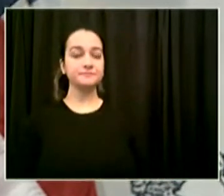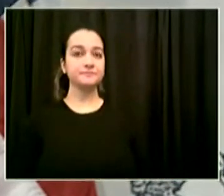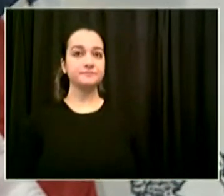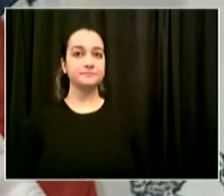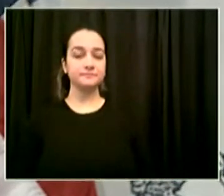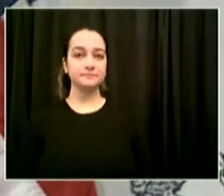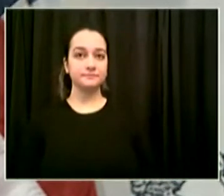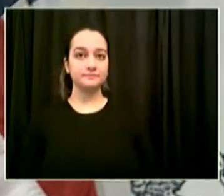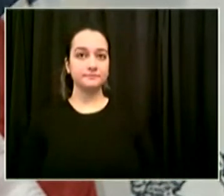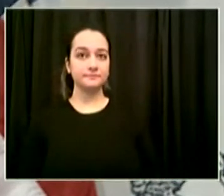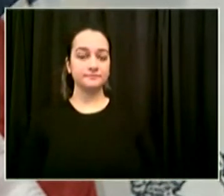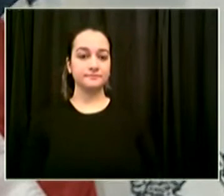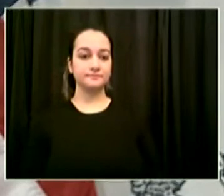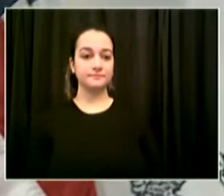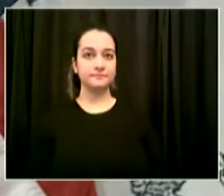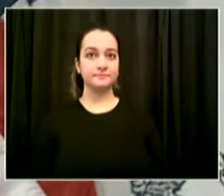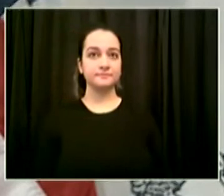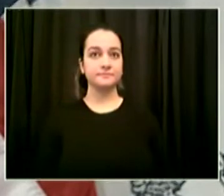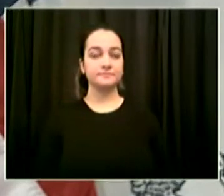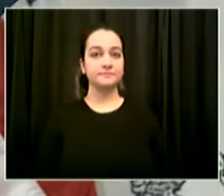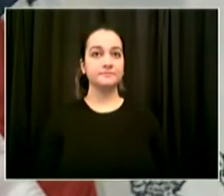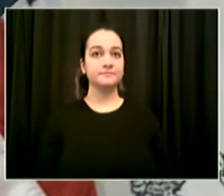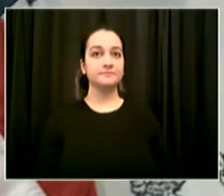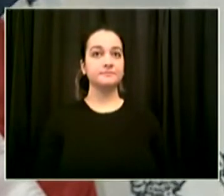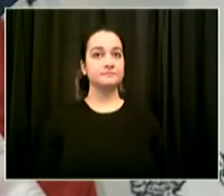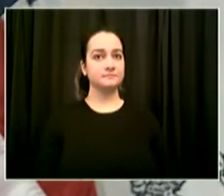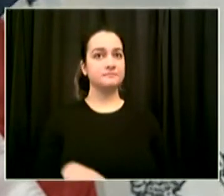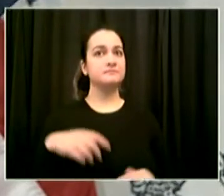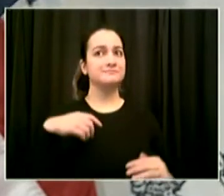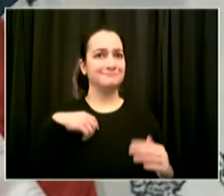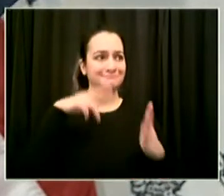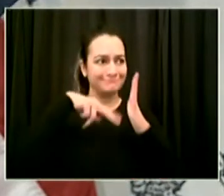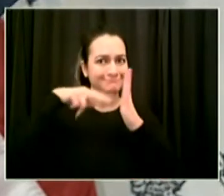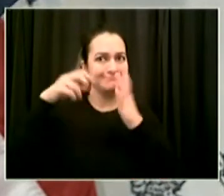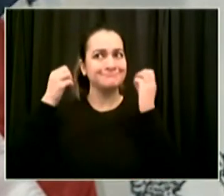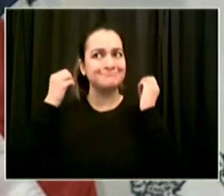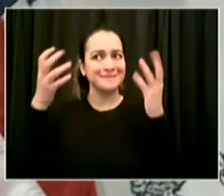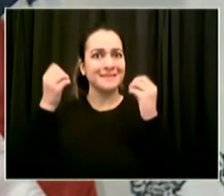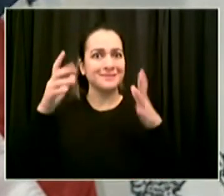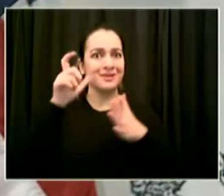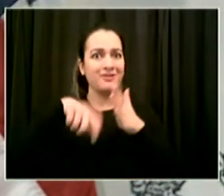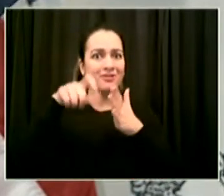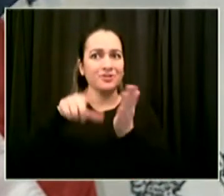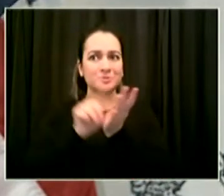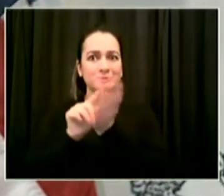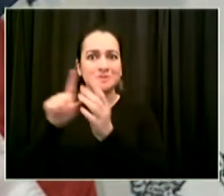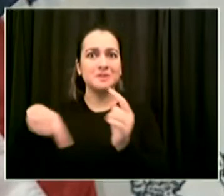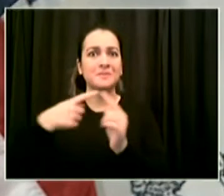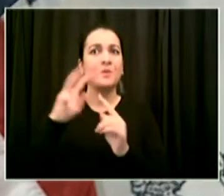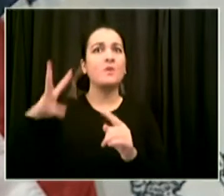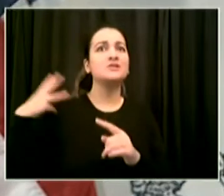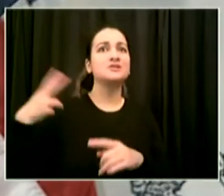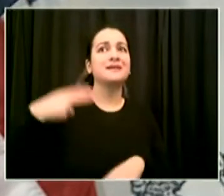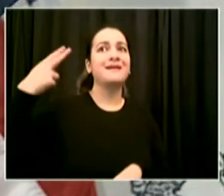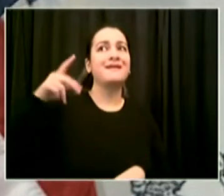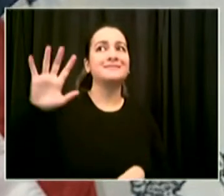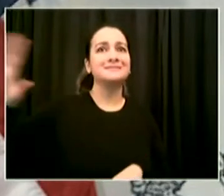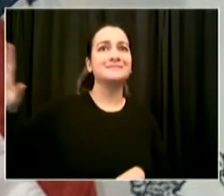was intended for underserved local communities, it was largely doling out vaccines to out-of-towners. Are you seeing other